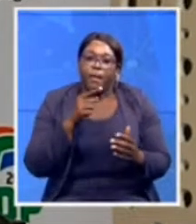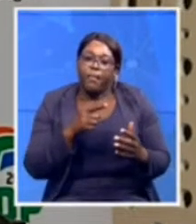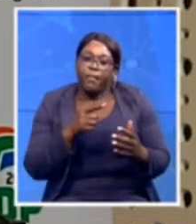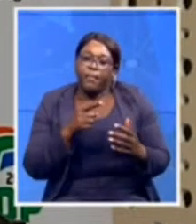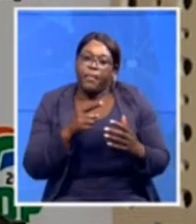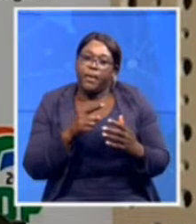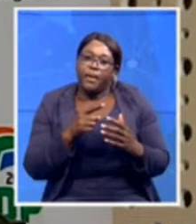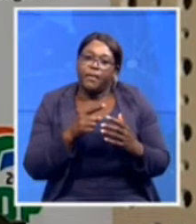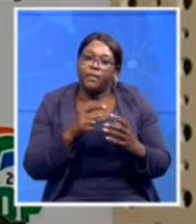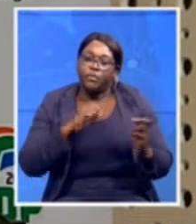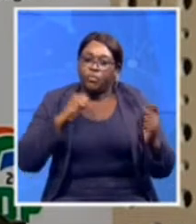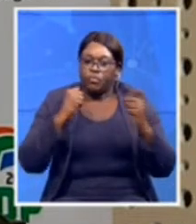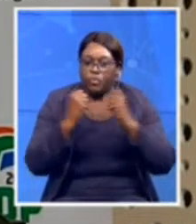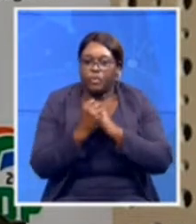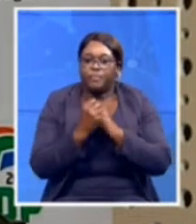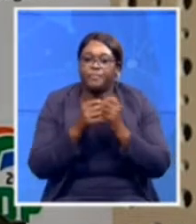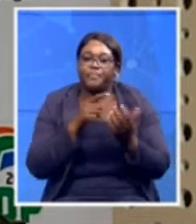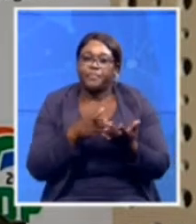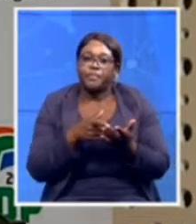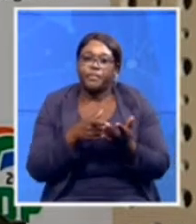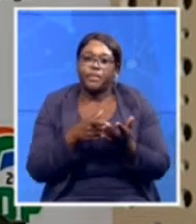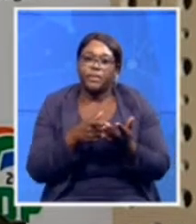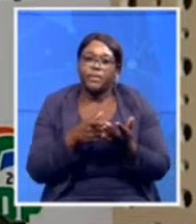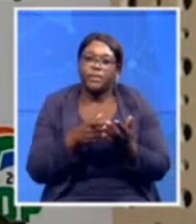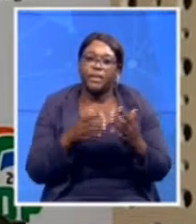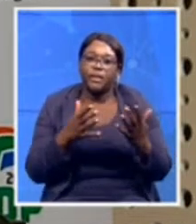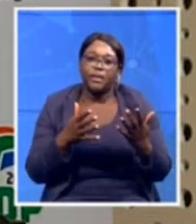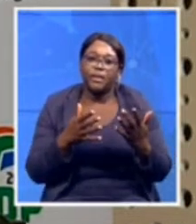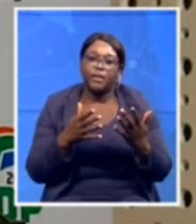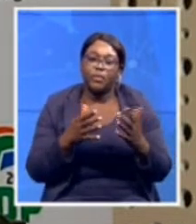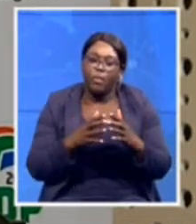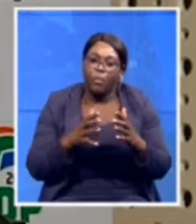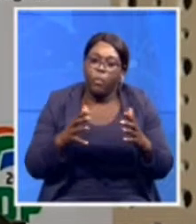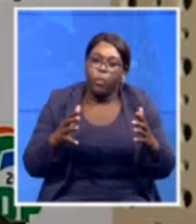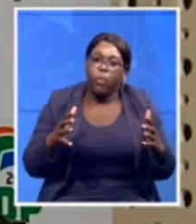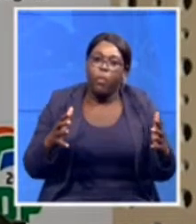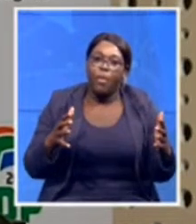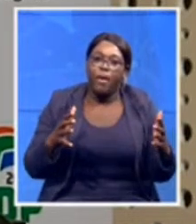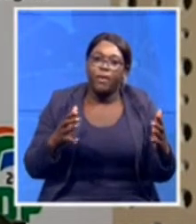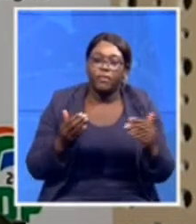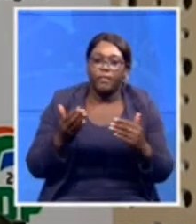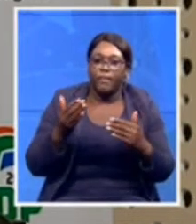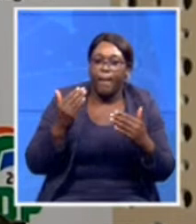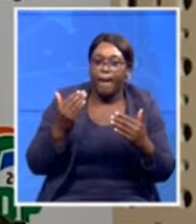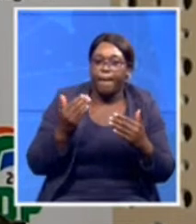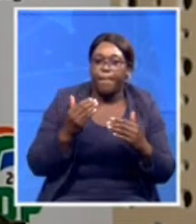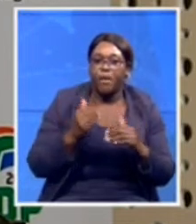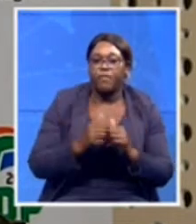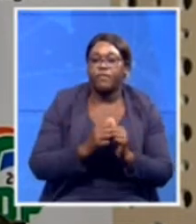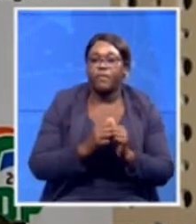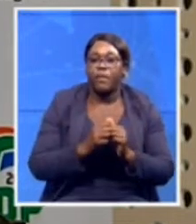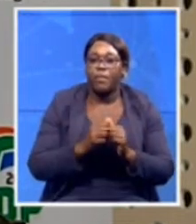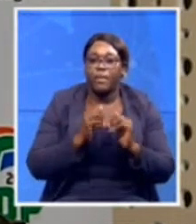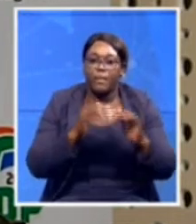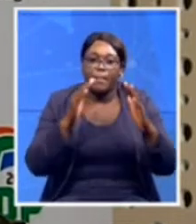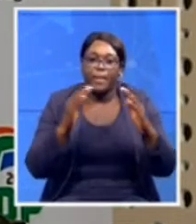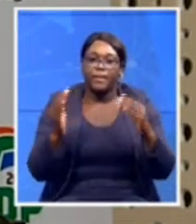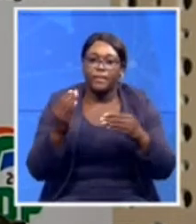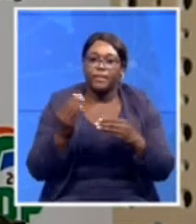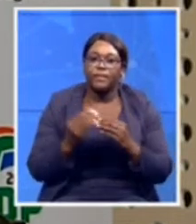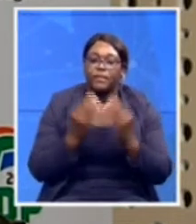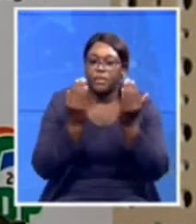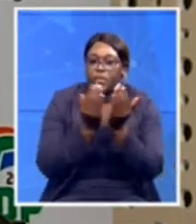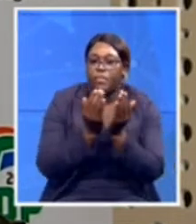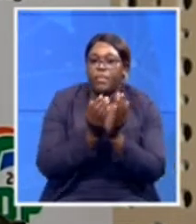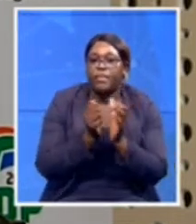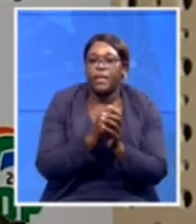have expanded the mandate of the Film and Publication Board, especially relating to those in terms of content that is distributed in social